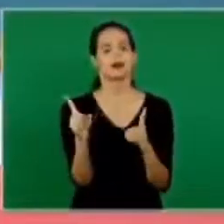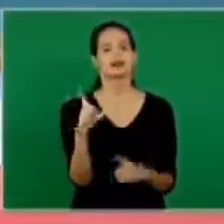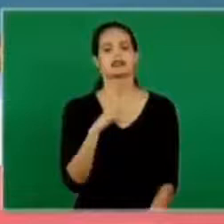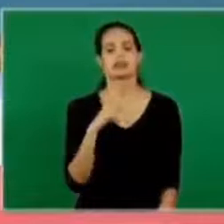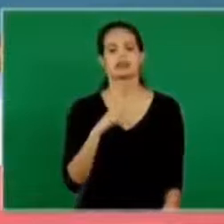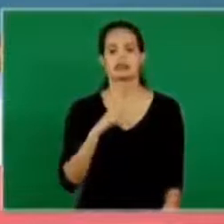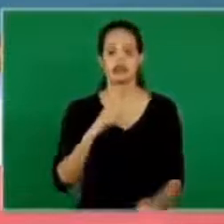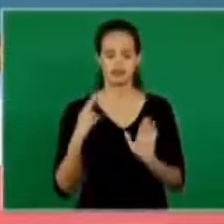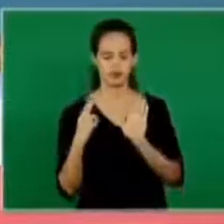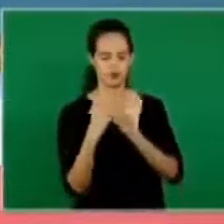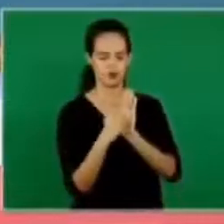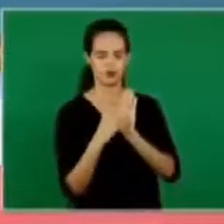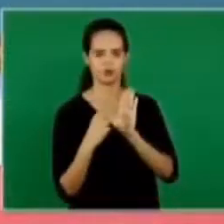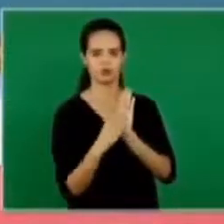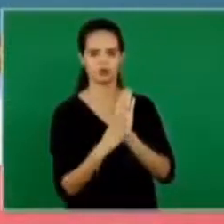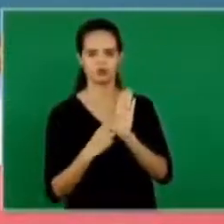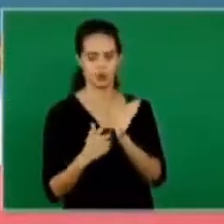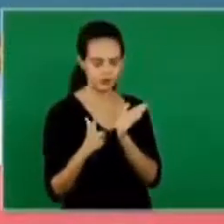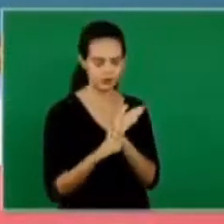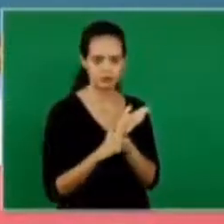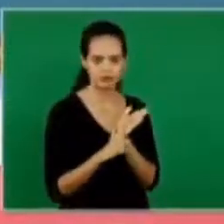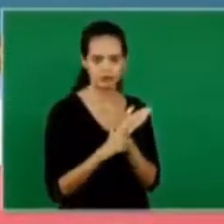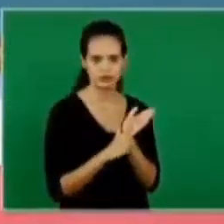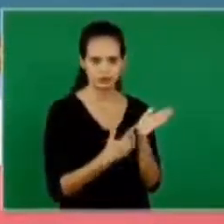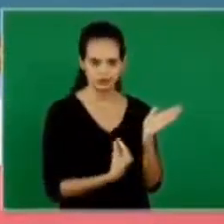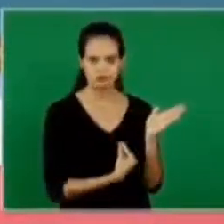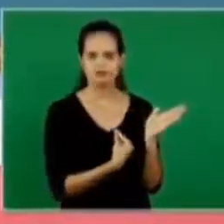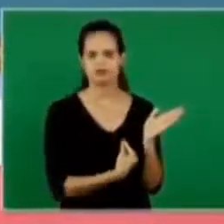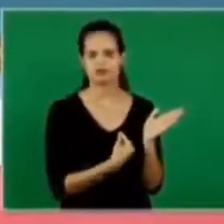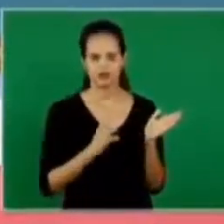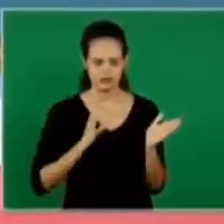But having your name written in the book of life will save you.